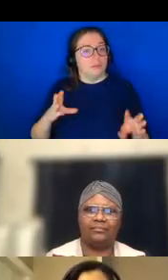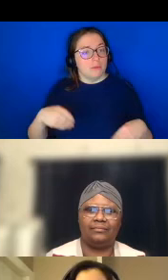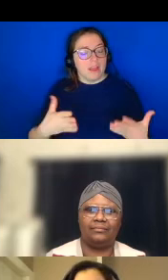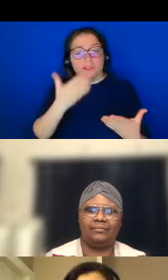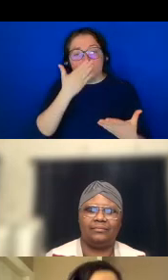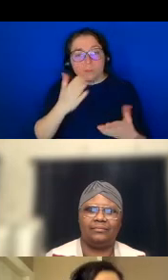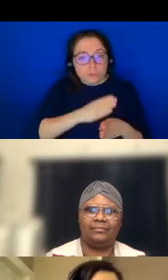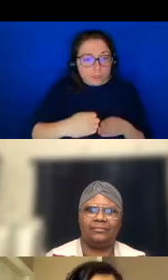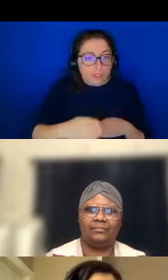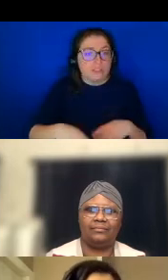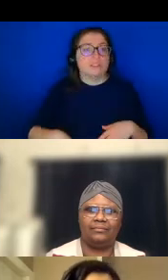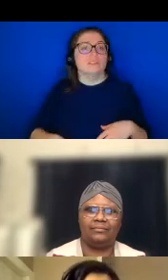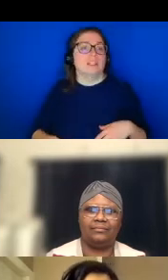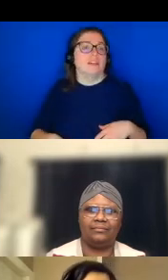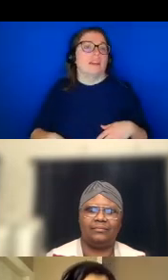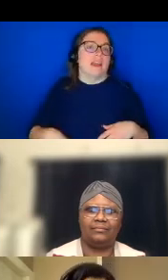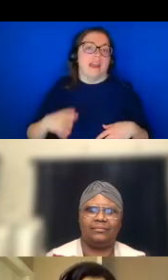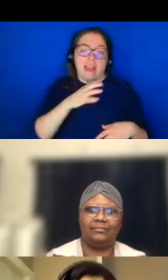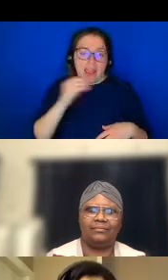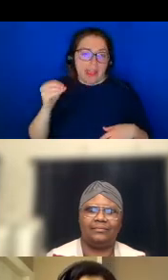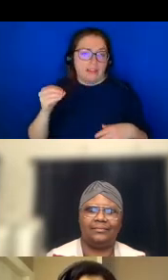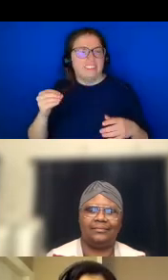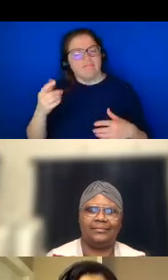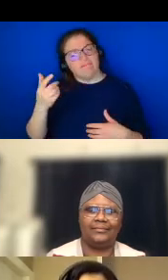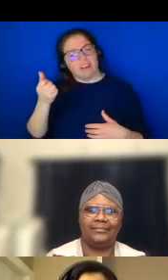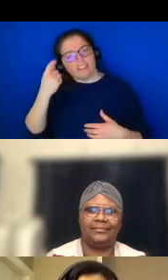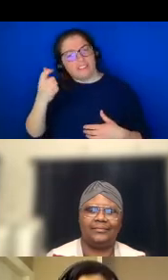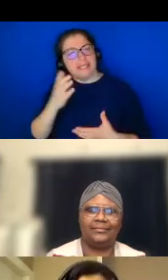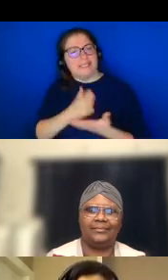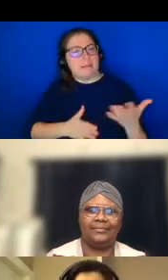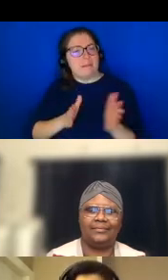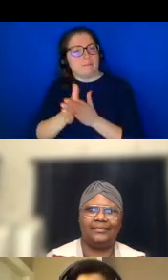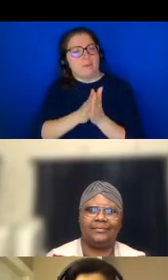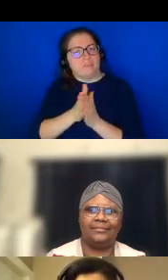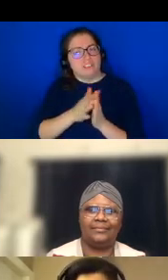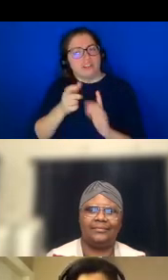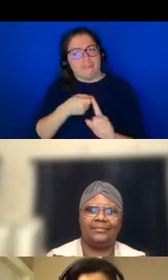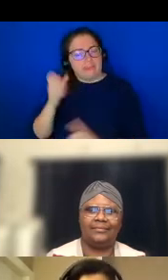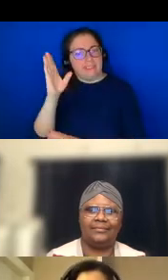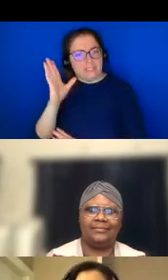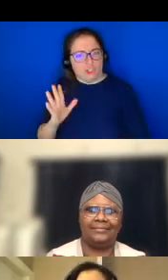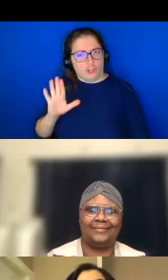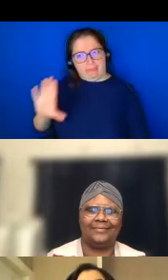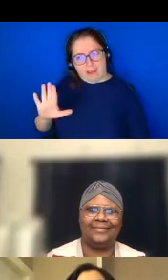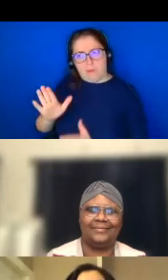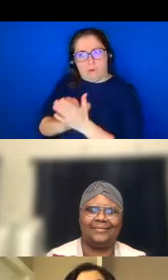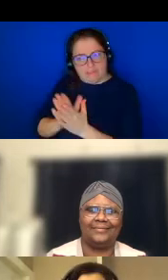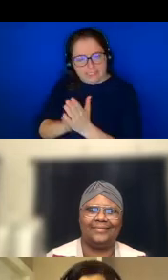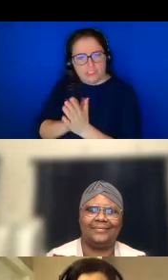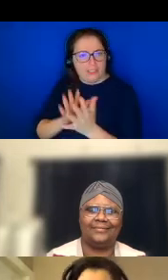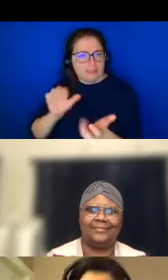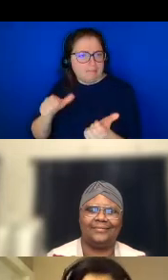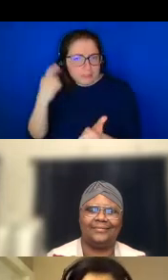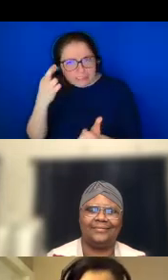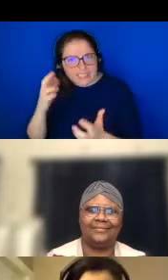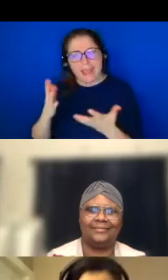well as to kind of understand where this motivation from the speaker comes from, of becoming the